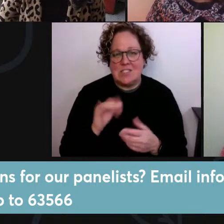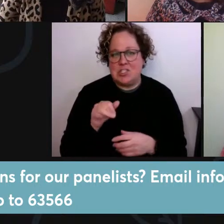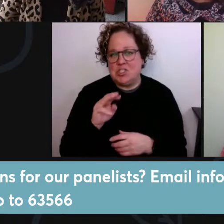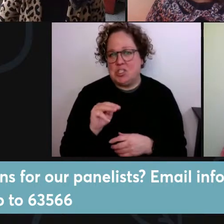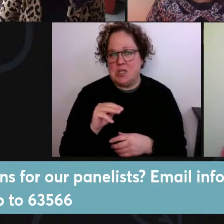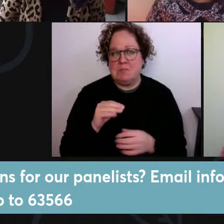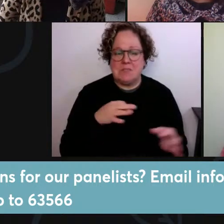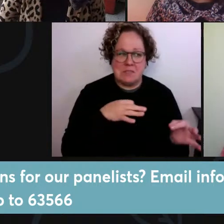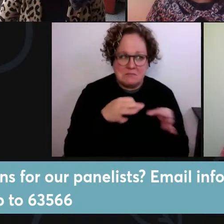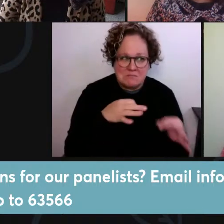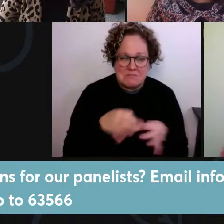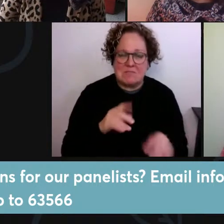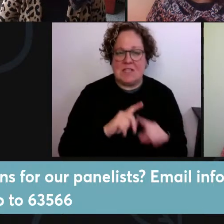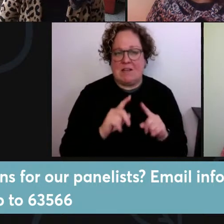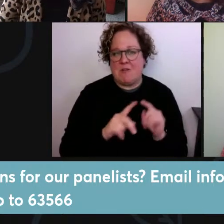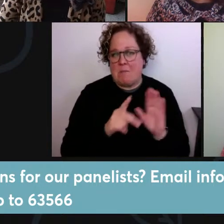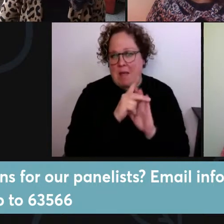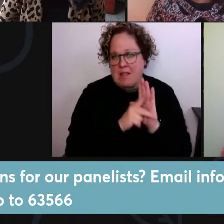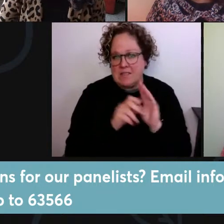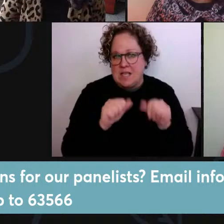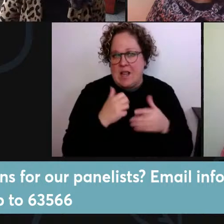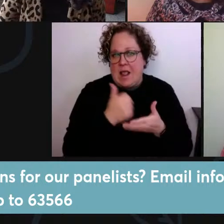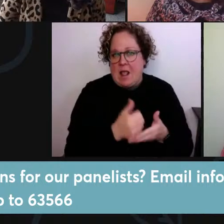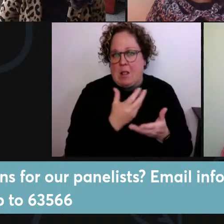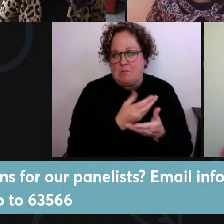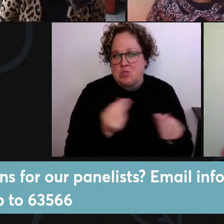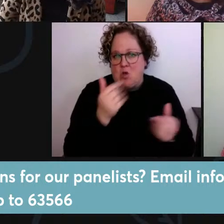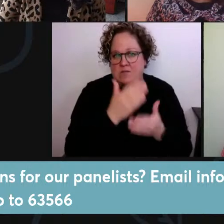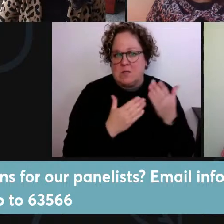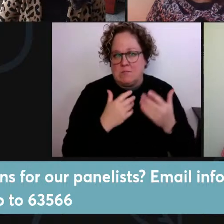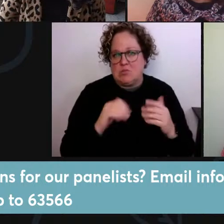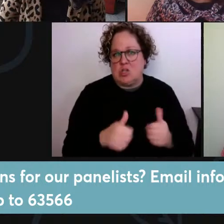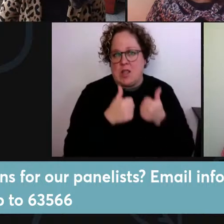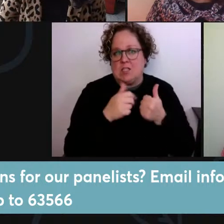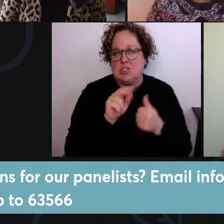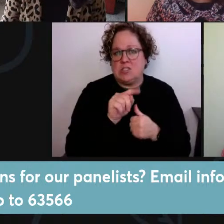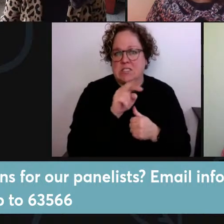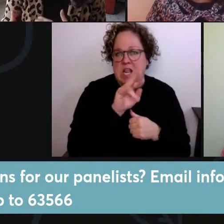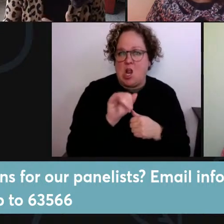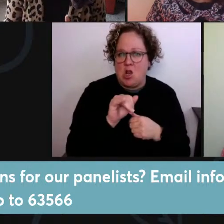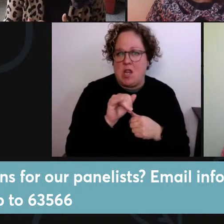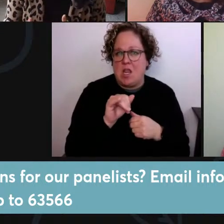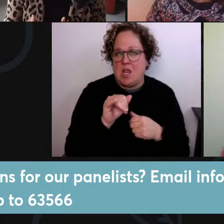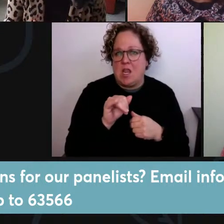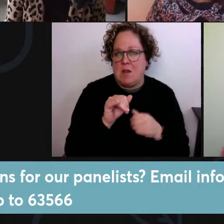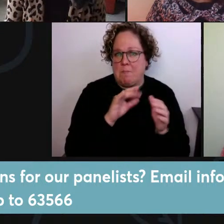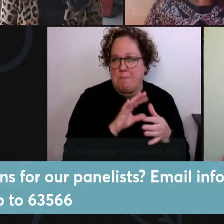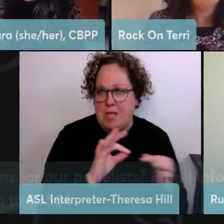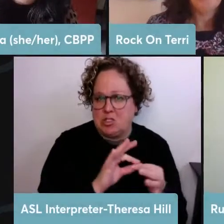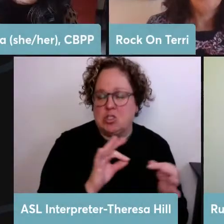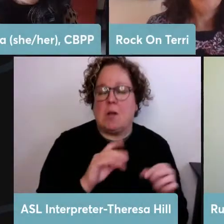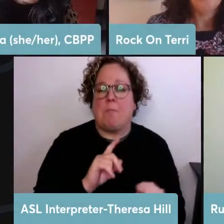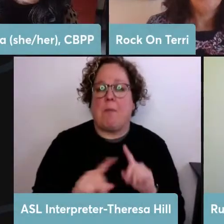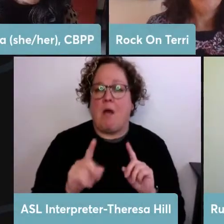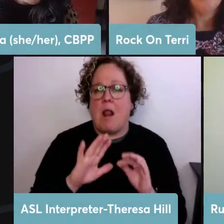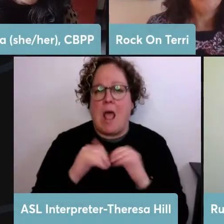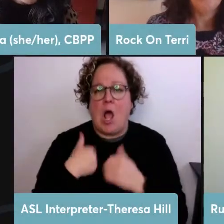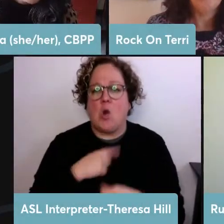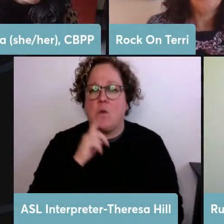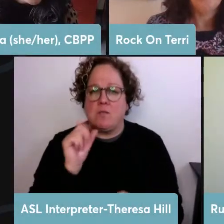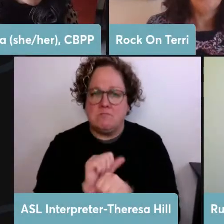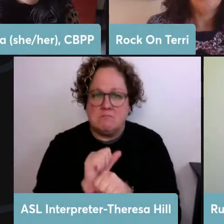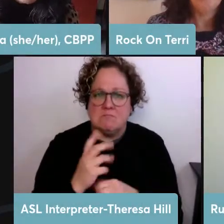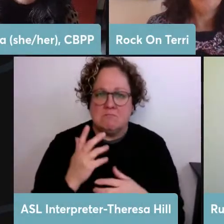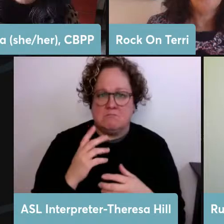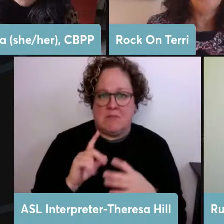different policies that can help solve some of the challenges that Terri lifted up, but you know, how do we actually implement a lot of